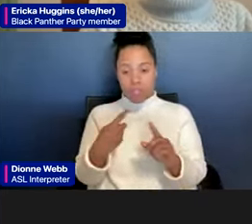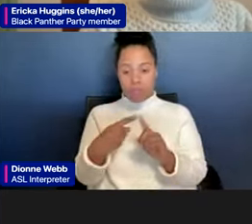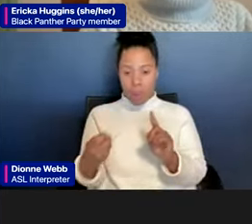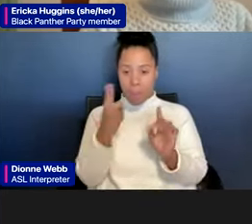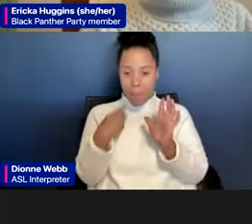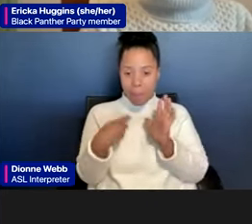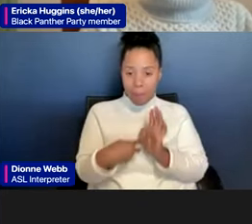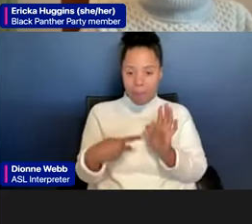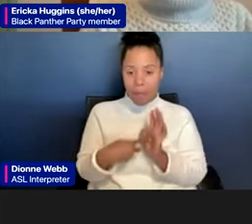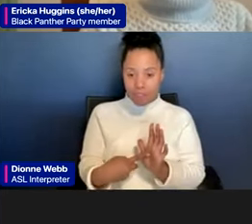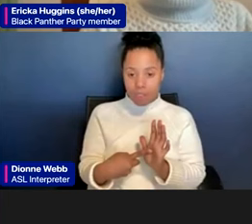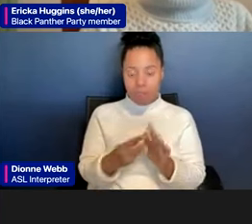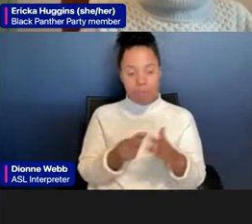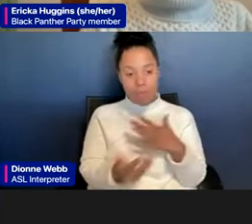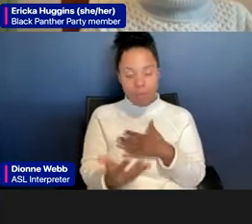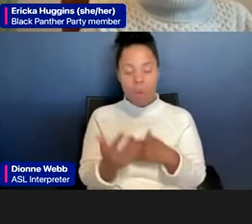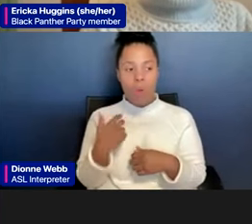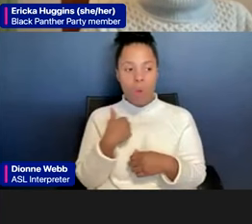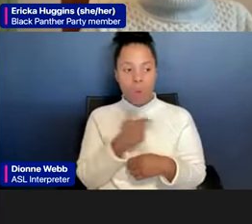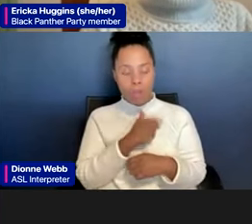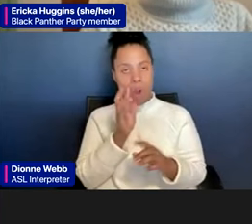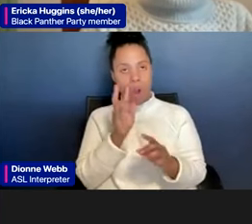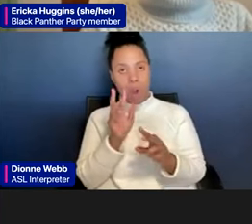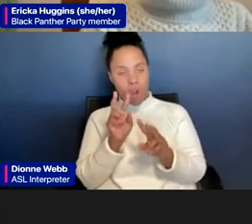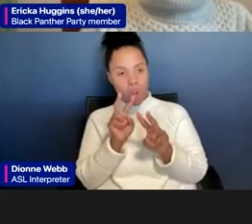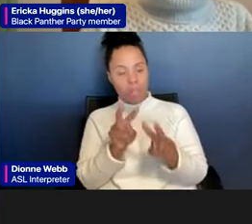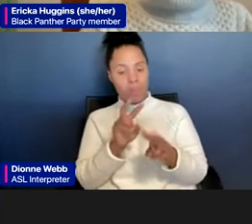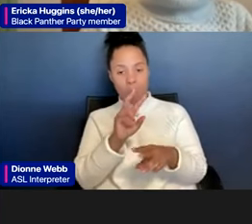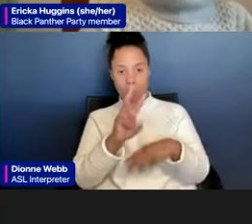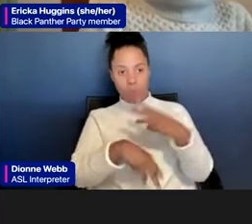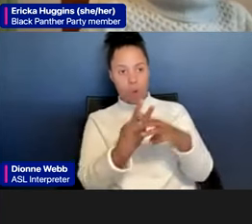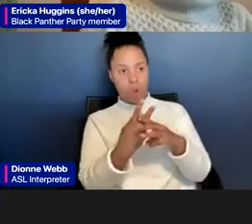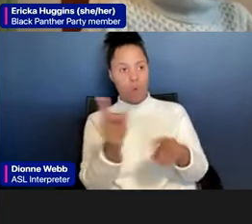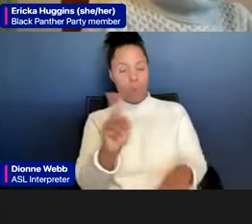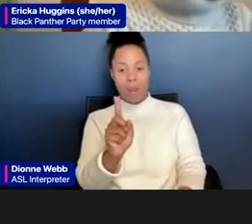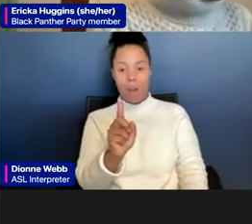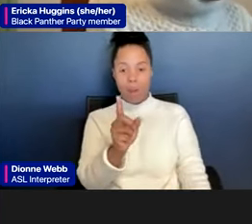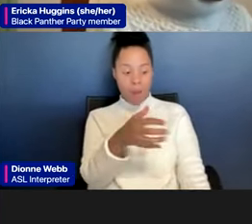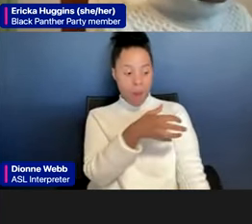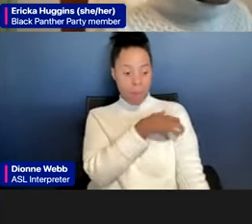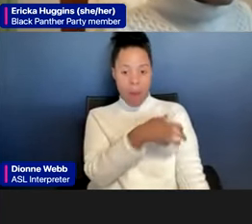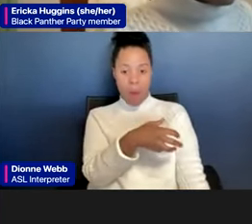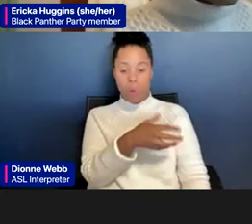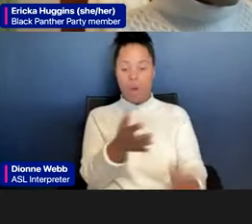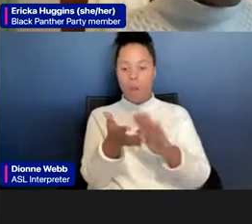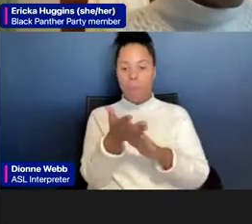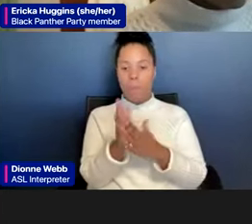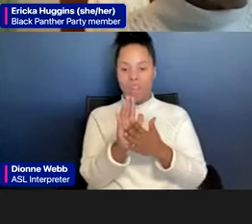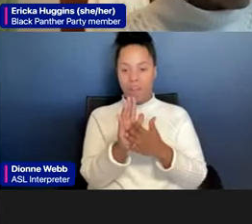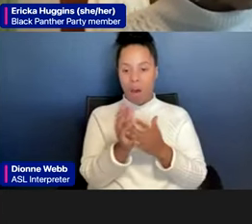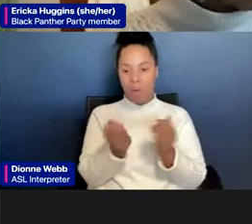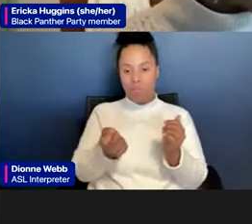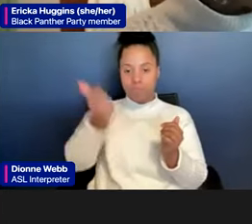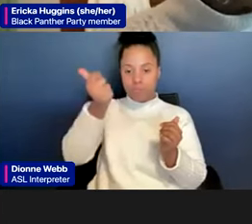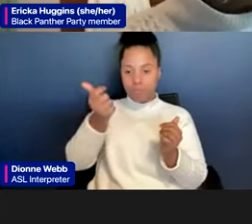we're looking towards a world where power is decentralized. And exercise mostly on